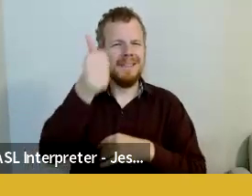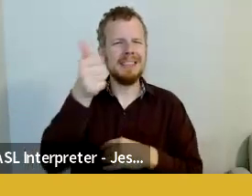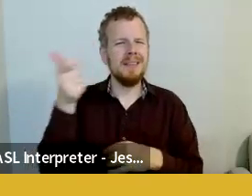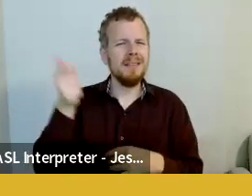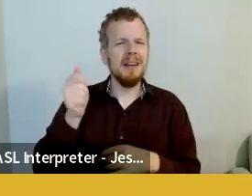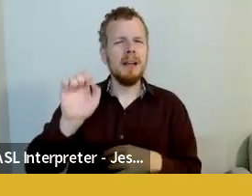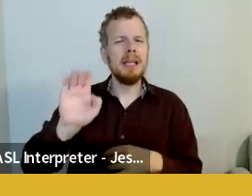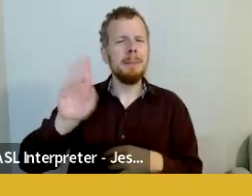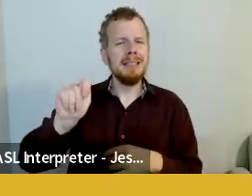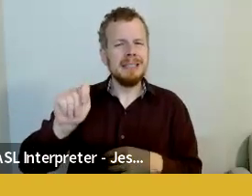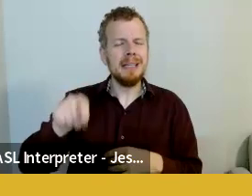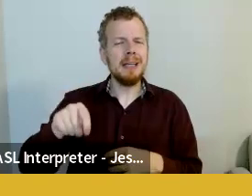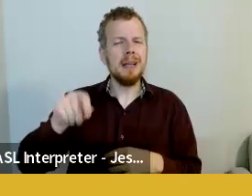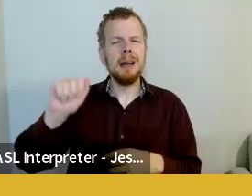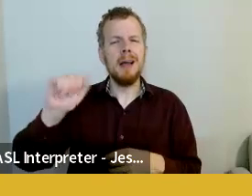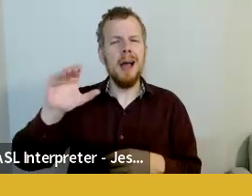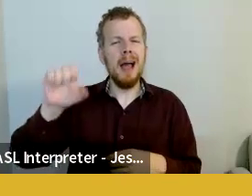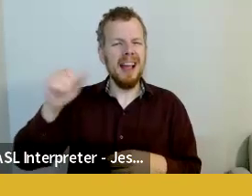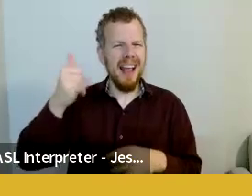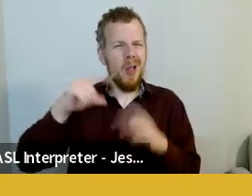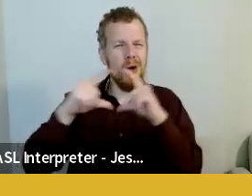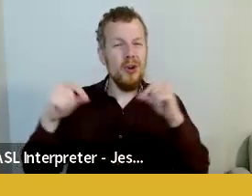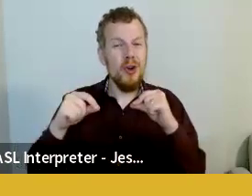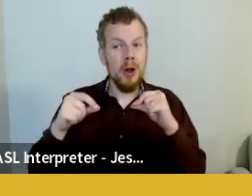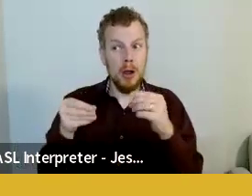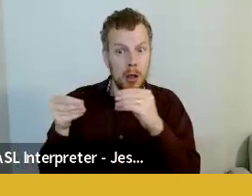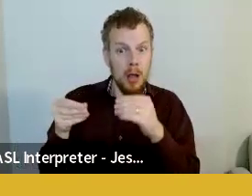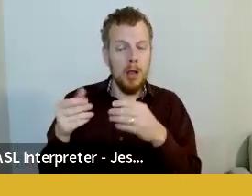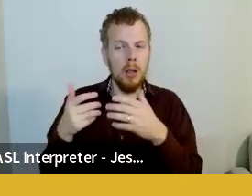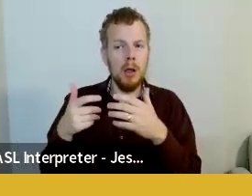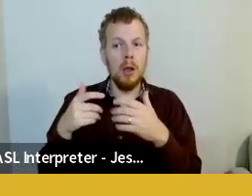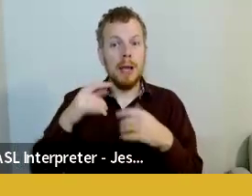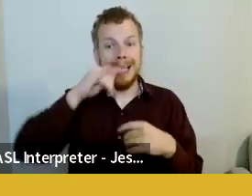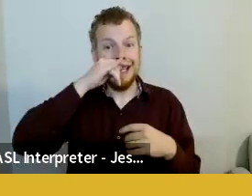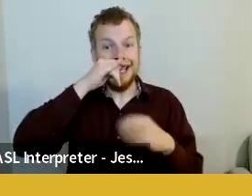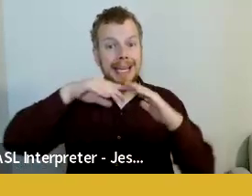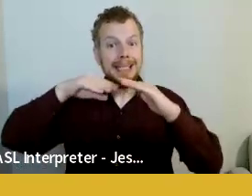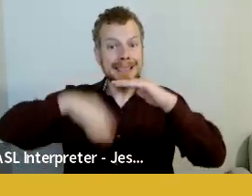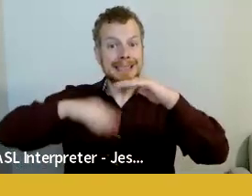access card for up to 4 adults, and kids under the age of 18 are free.